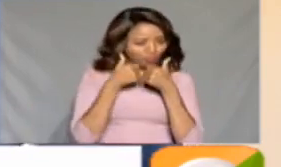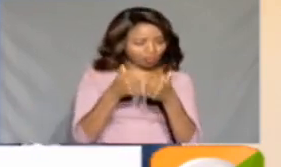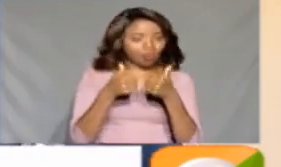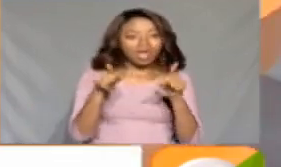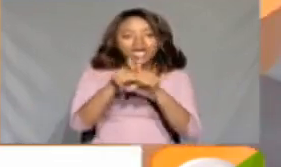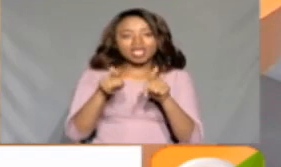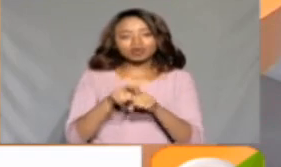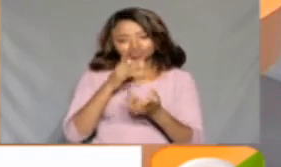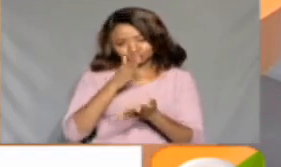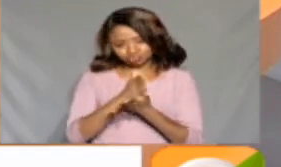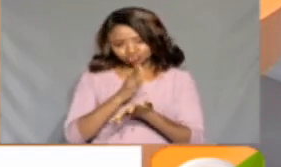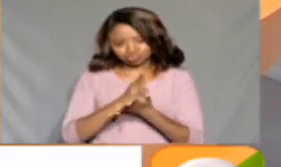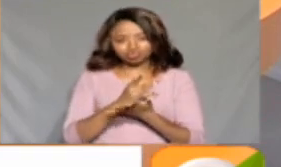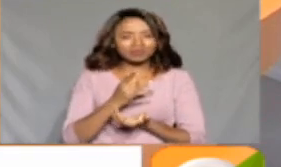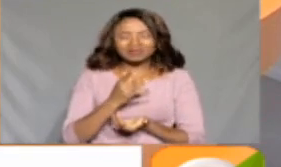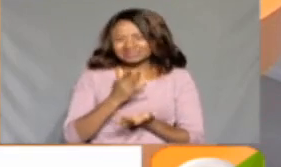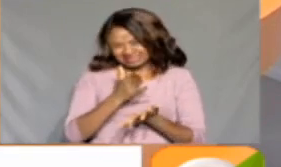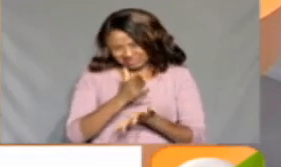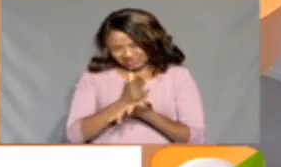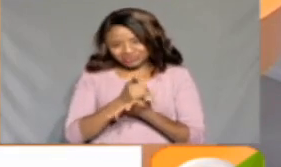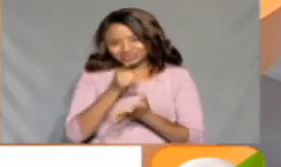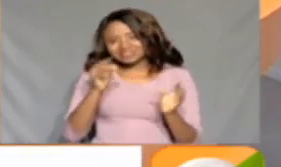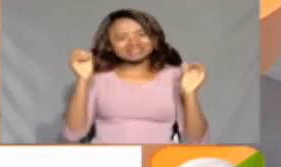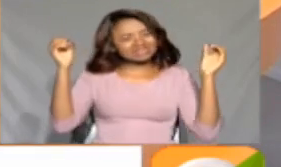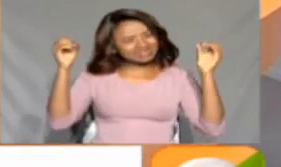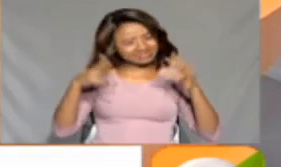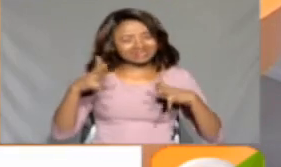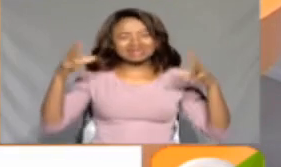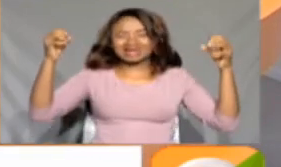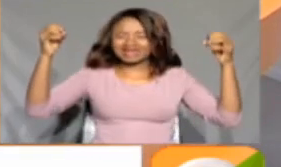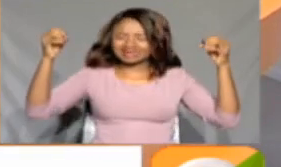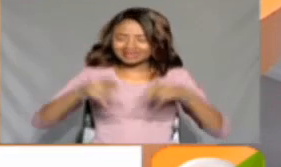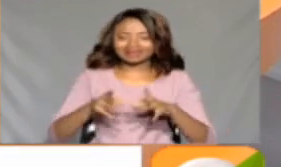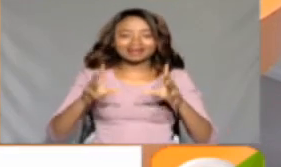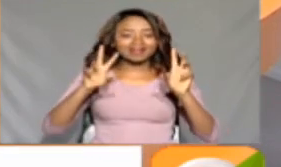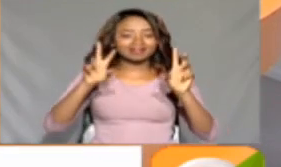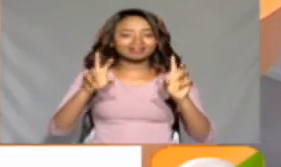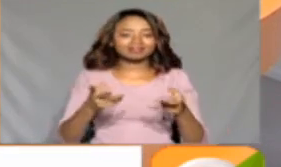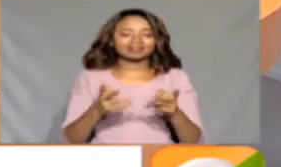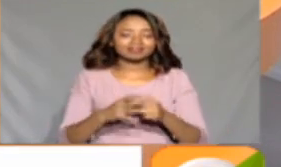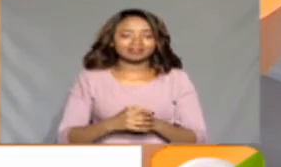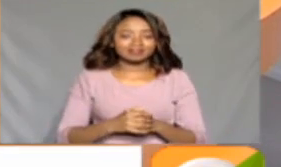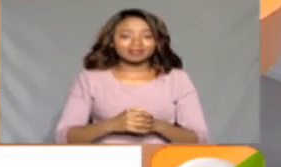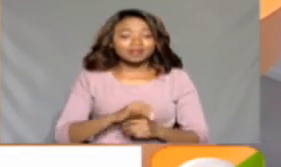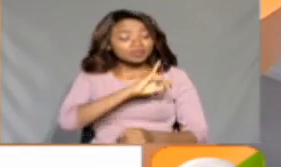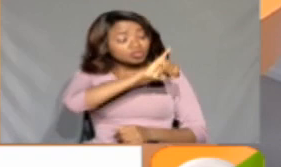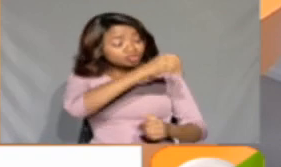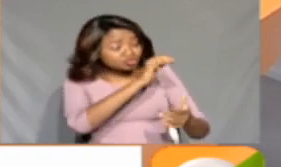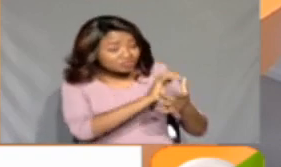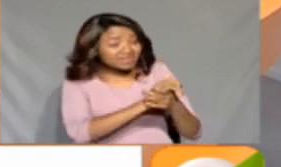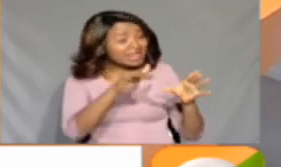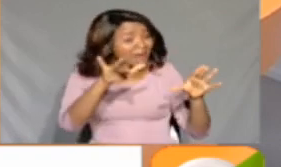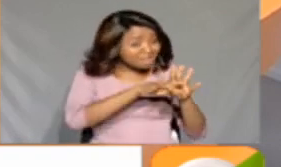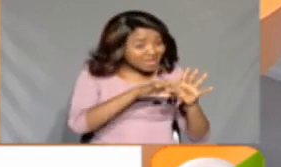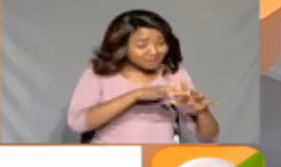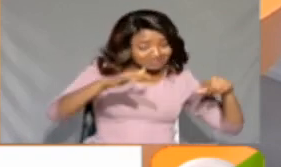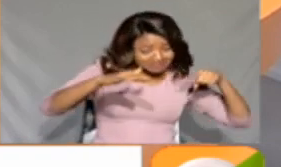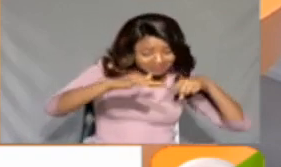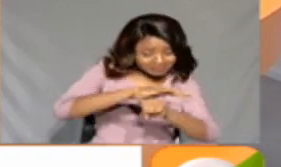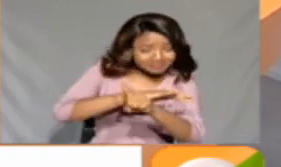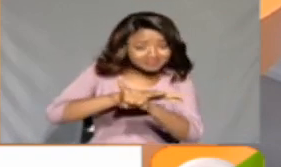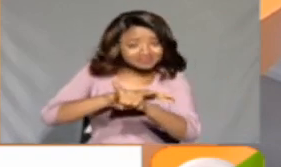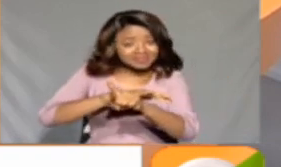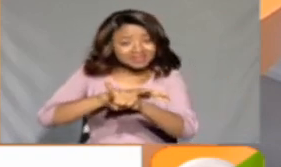give and take. This is that a we very clear, give. I mean, fair enough with your response. This is a very clear thing. This is Jubilee Party members going to Kibra supporting the